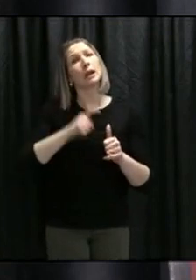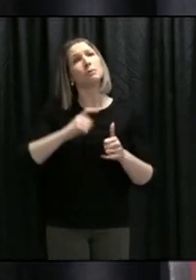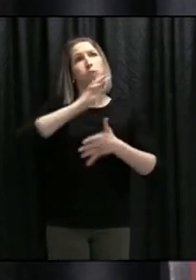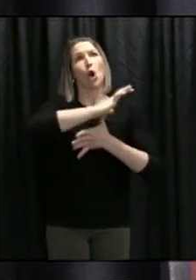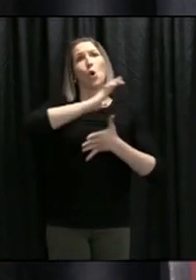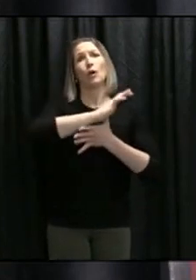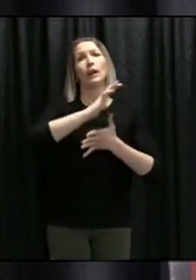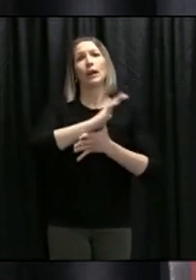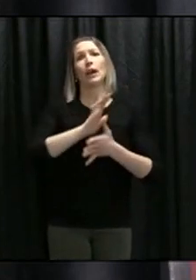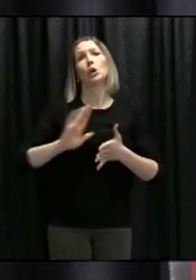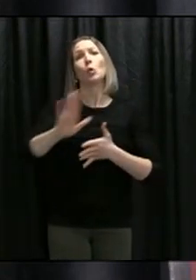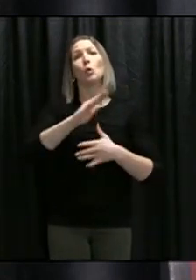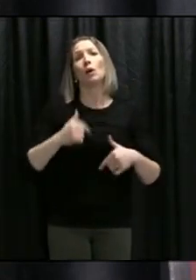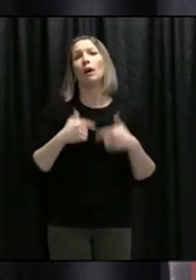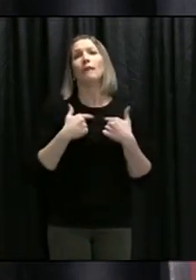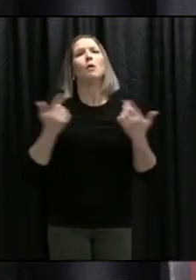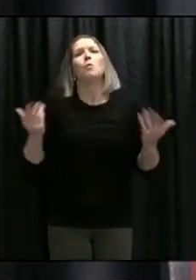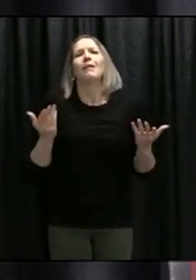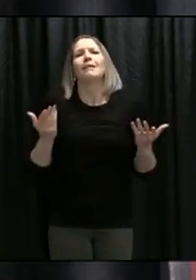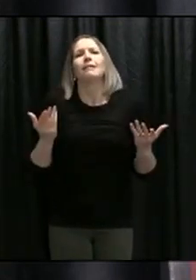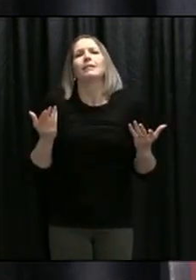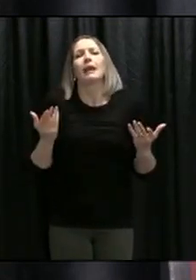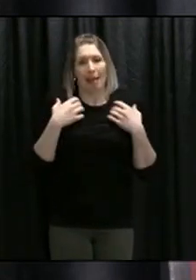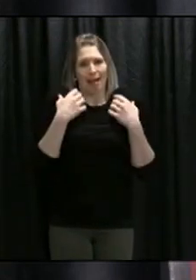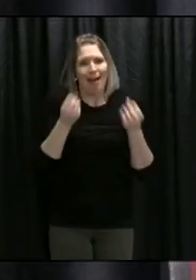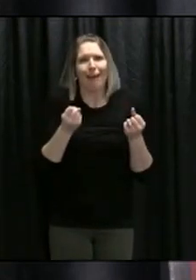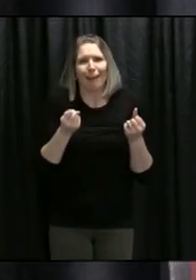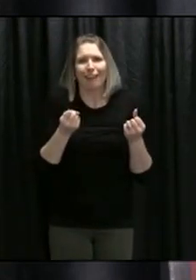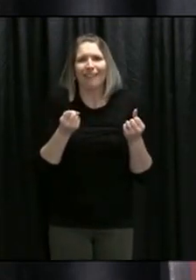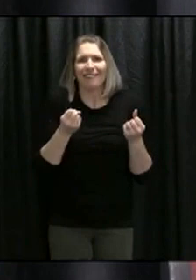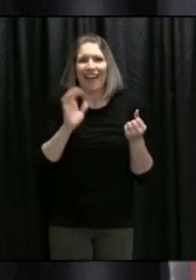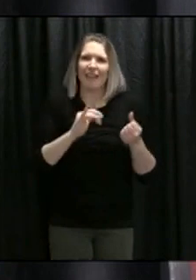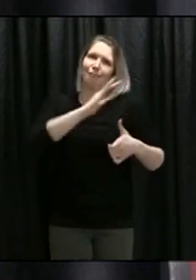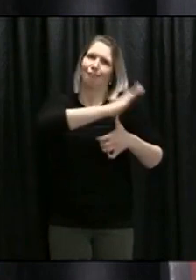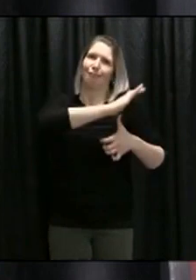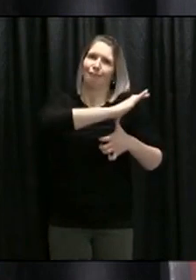is the important thing. We've seen changes